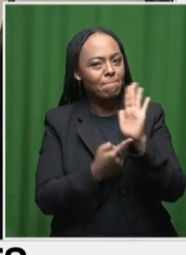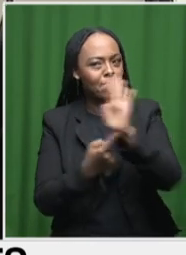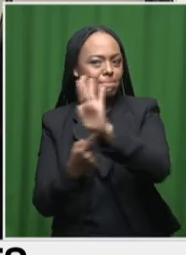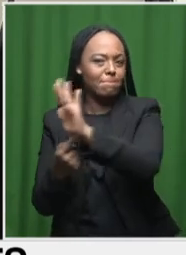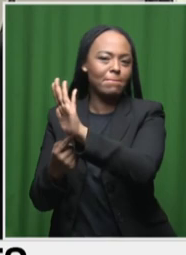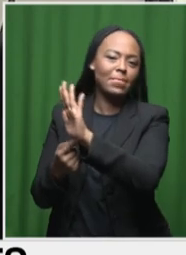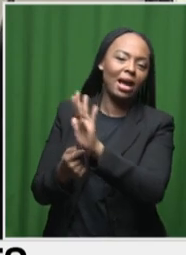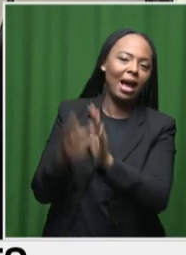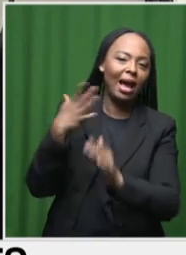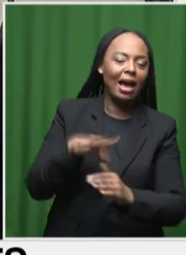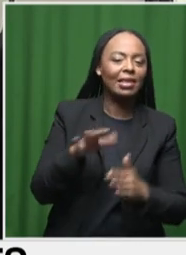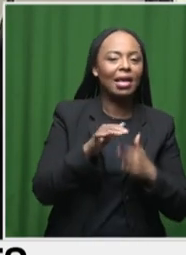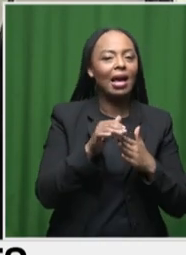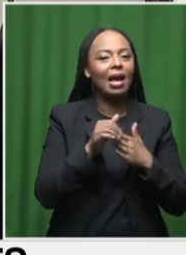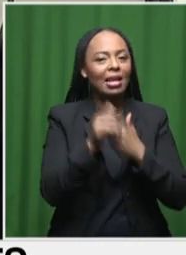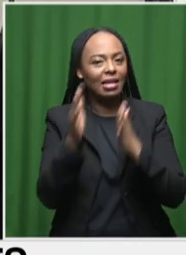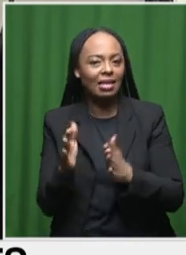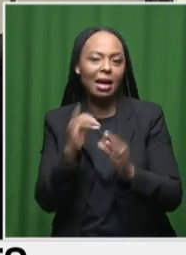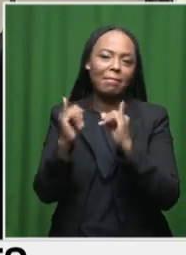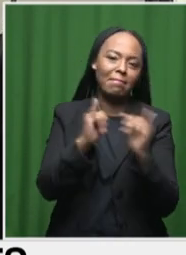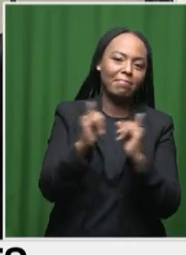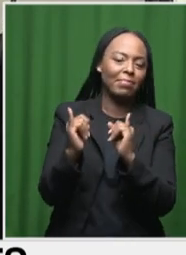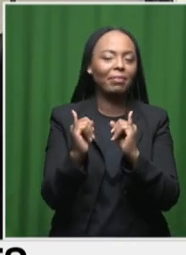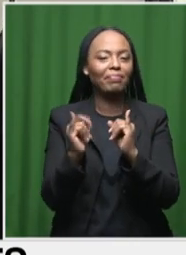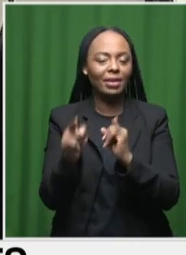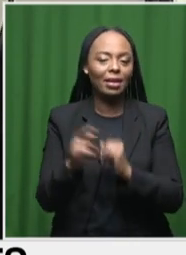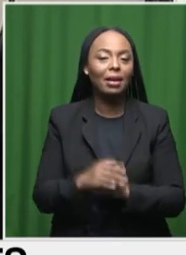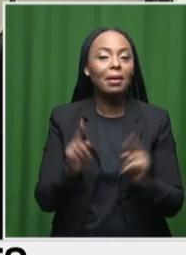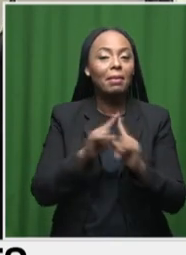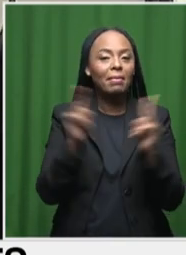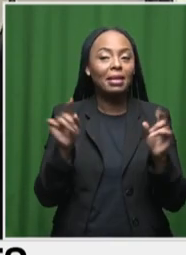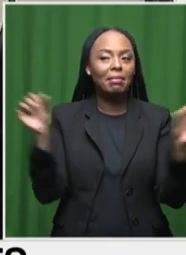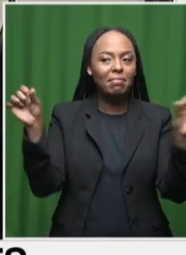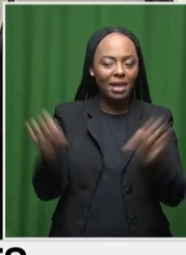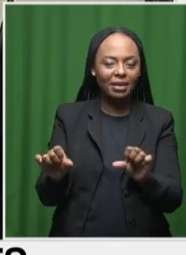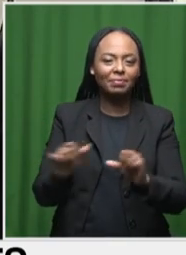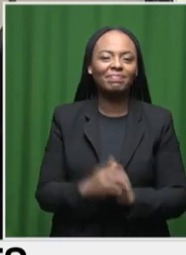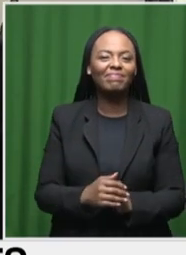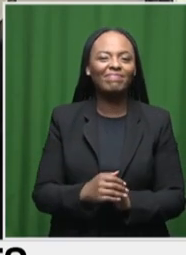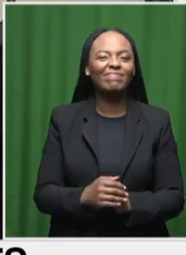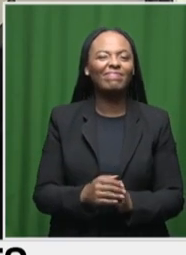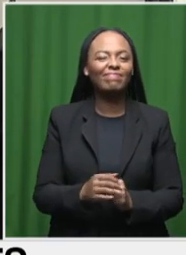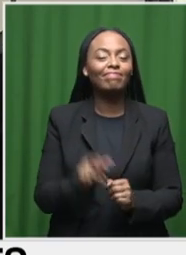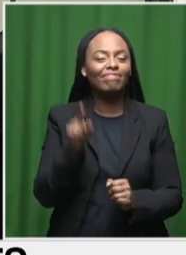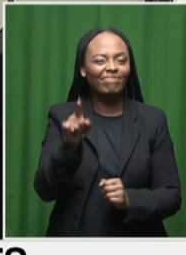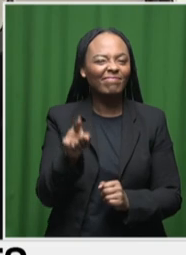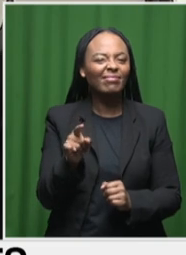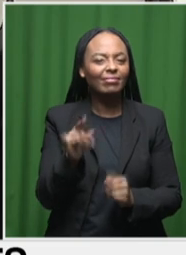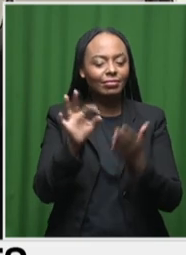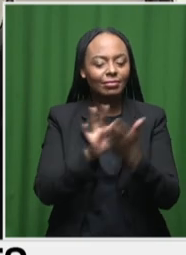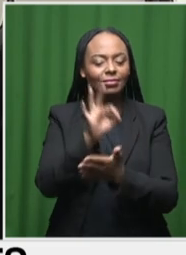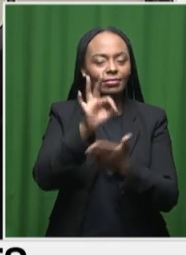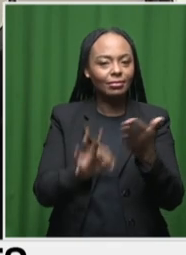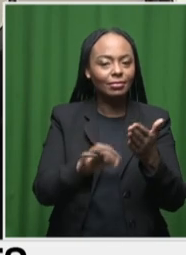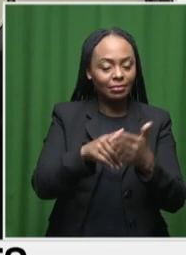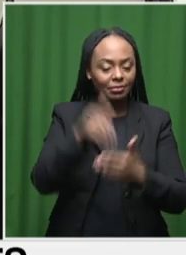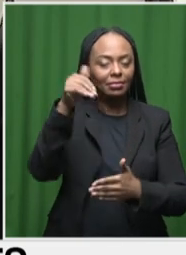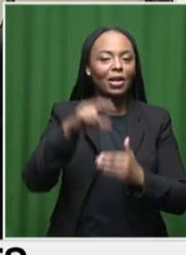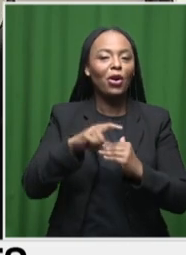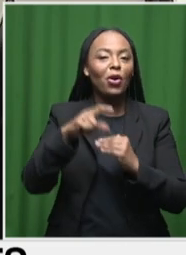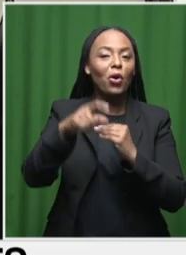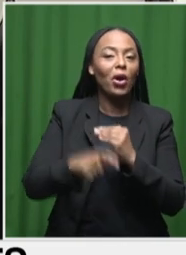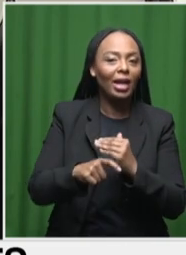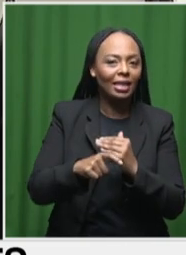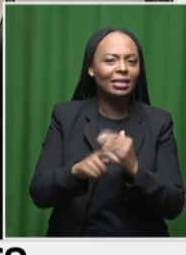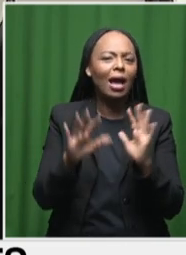some of the other leaders in the party. Absolutely. But coming back to the actual elective Congress. Now,